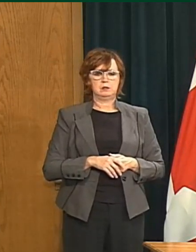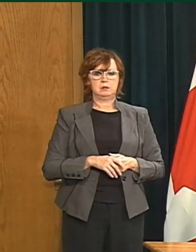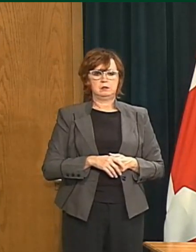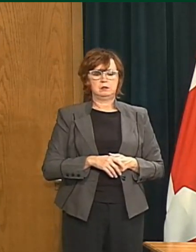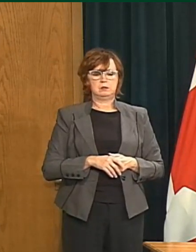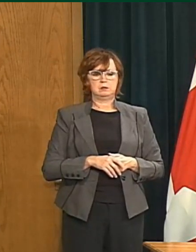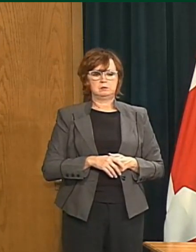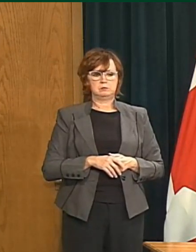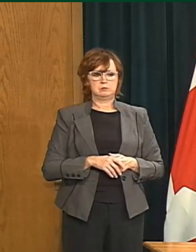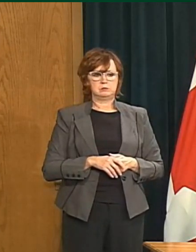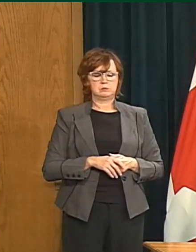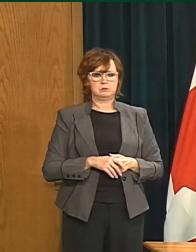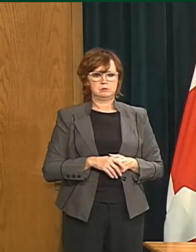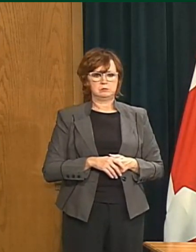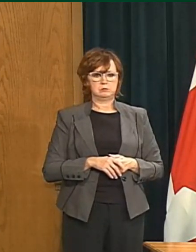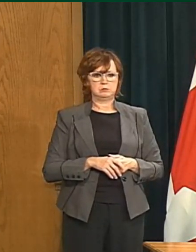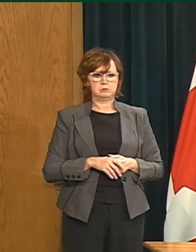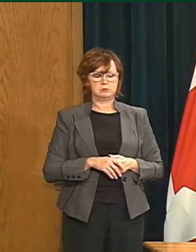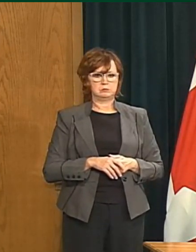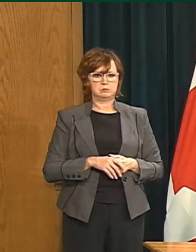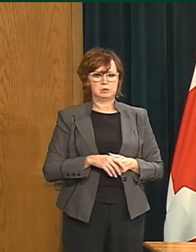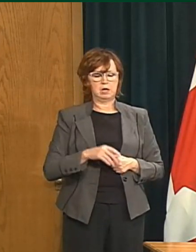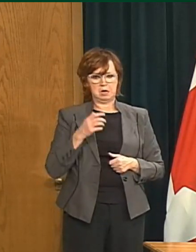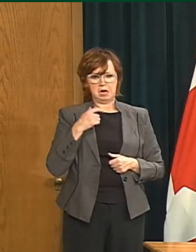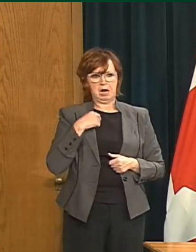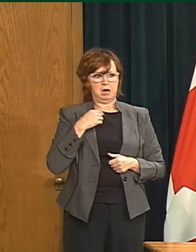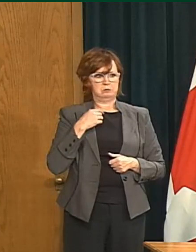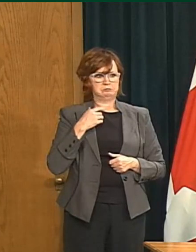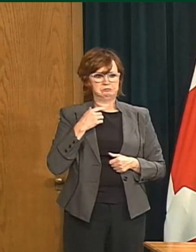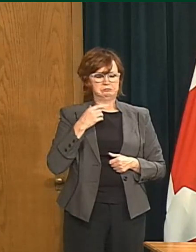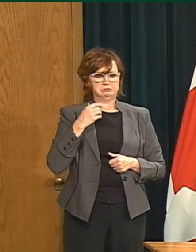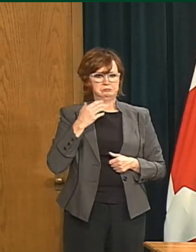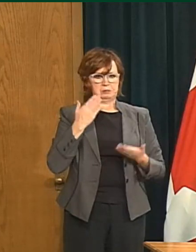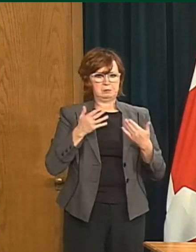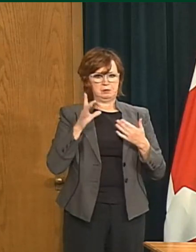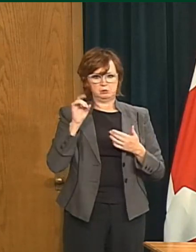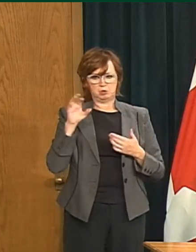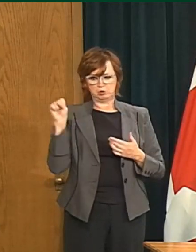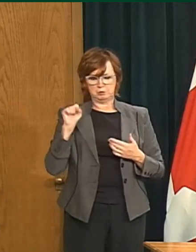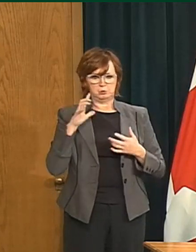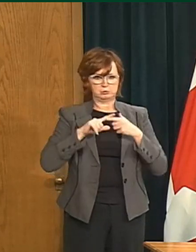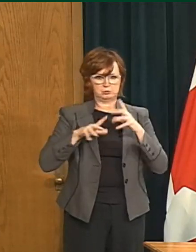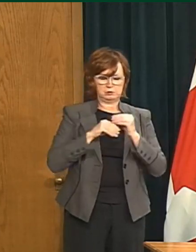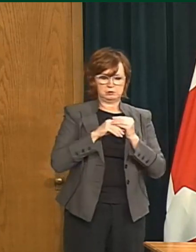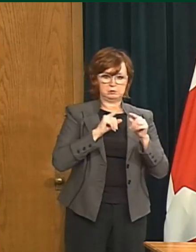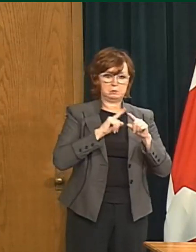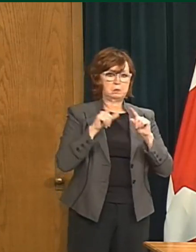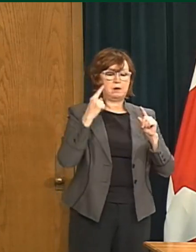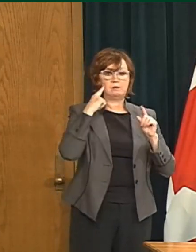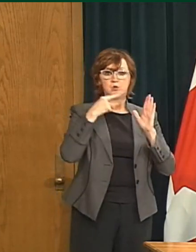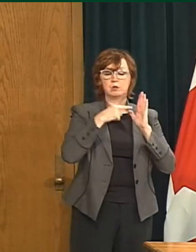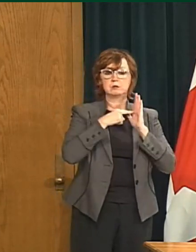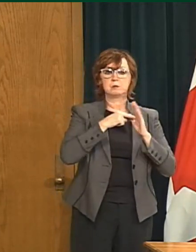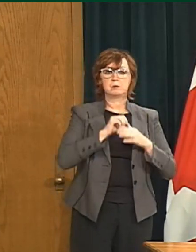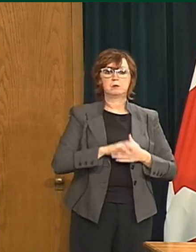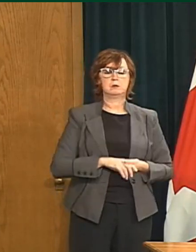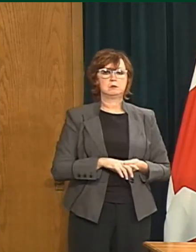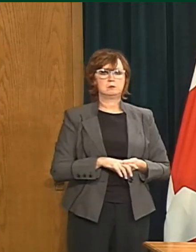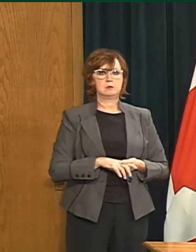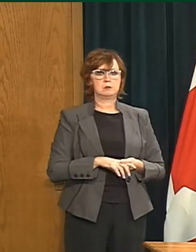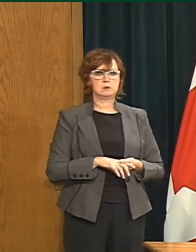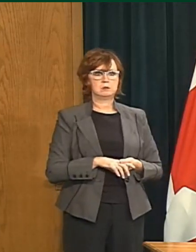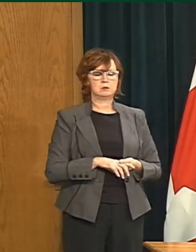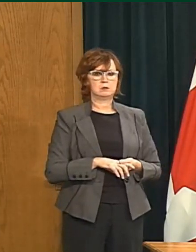that, if there are cases, and Dr. Shahab may have more to add, where I'm wearing a mask, where you're having